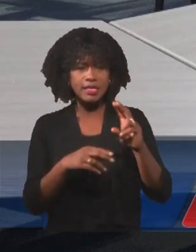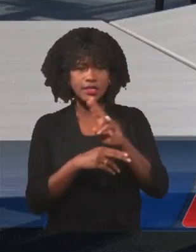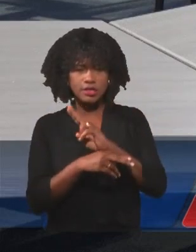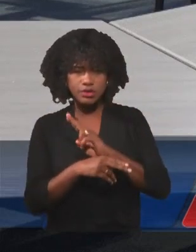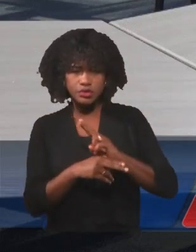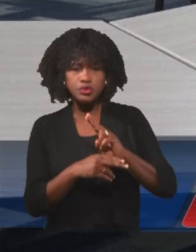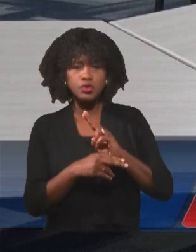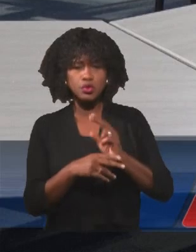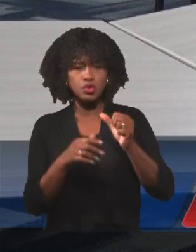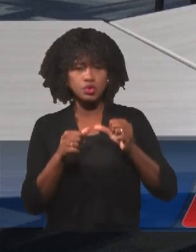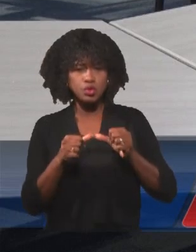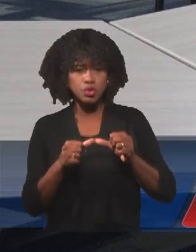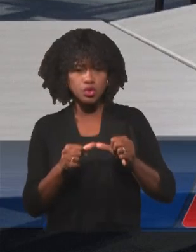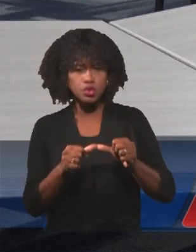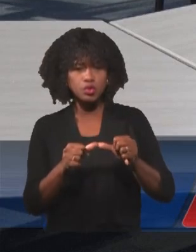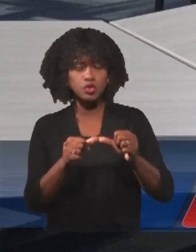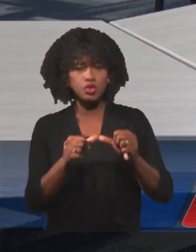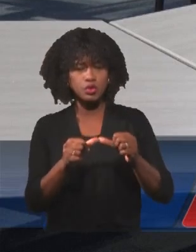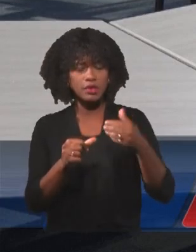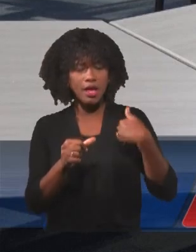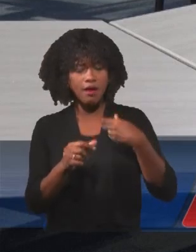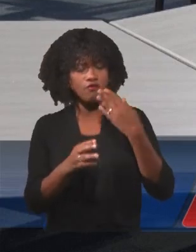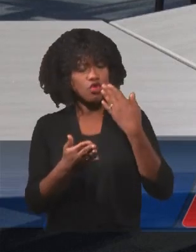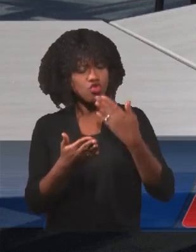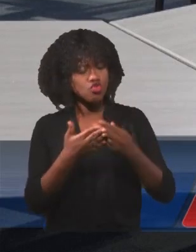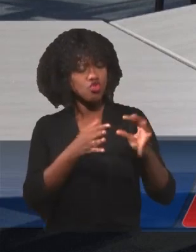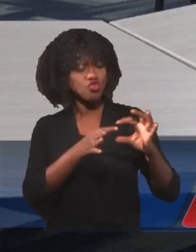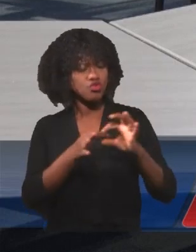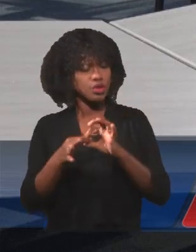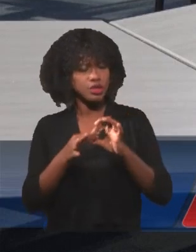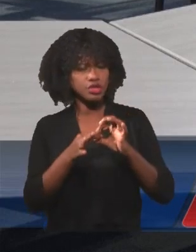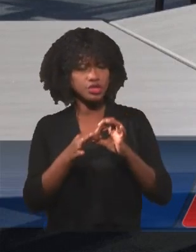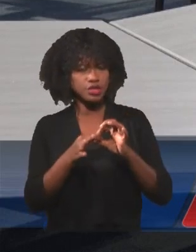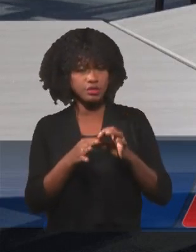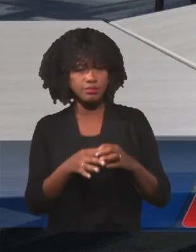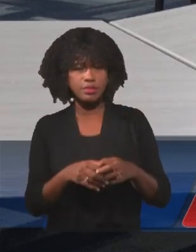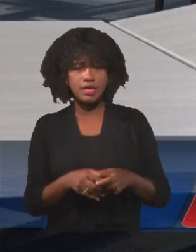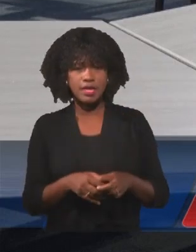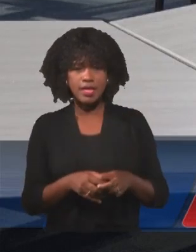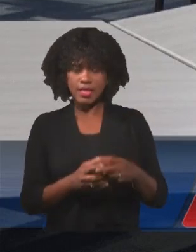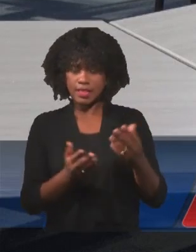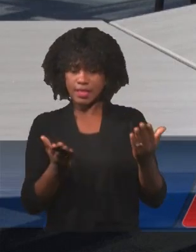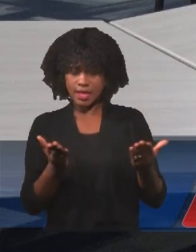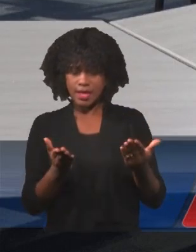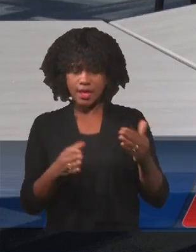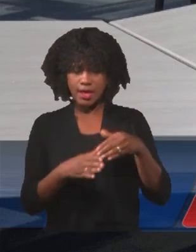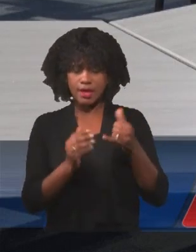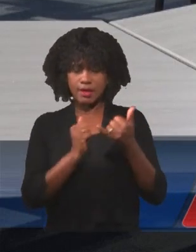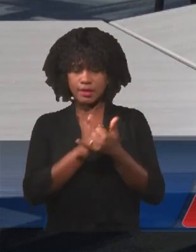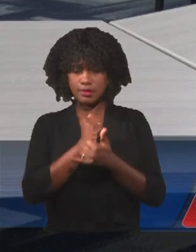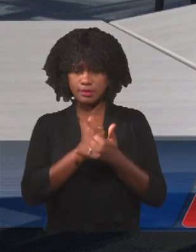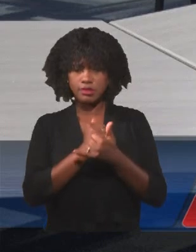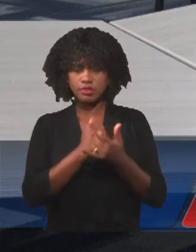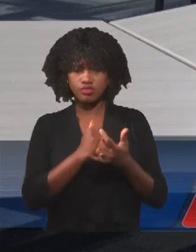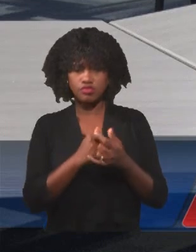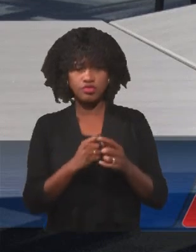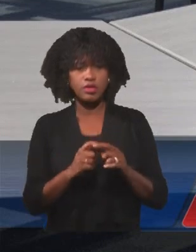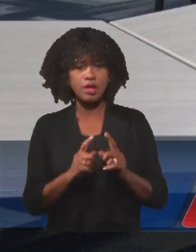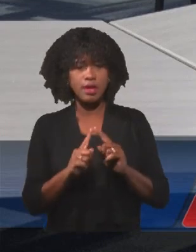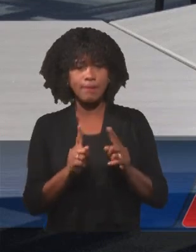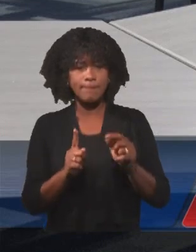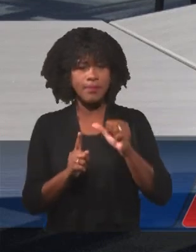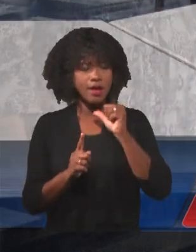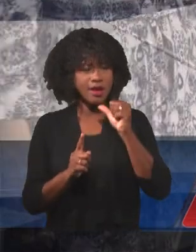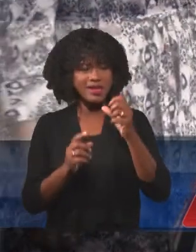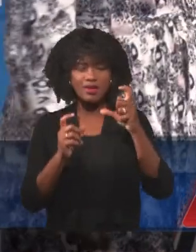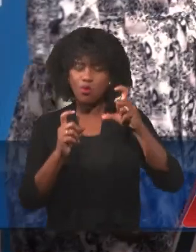use to continue to seal our bond. We've been on the island, we've been in the country doing transactions, but not to the level